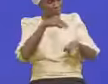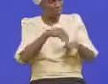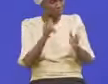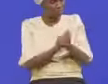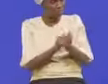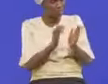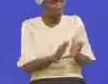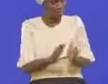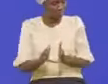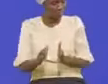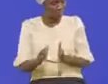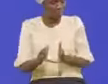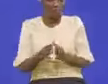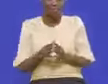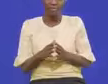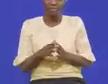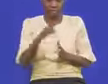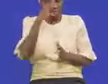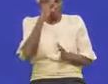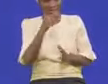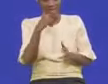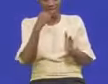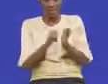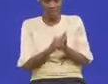Ye amgotokpo dodua.